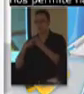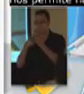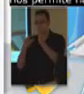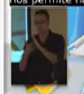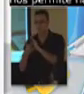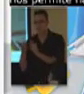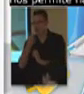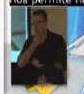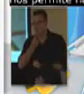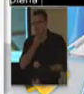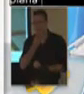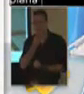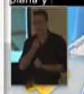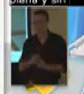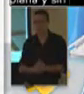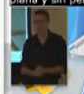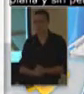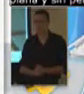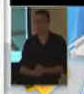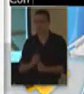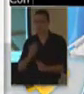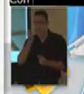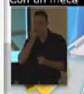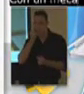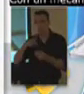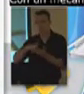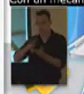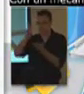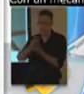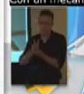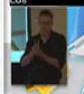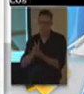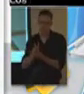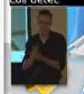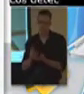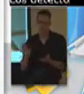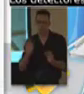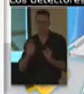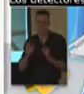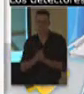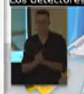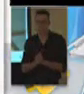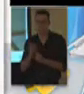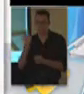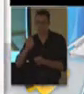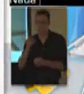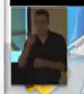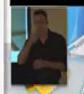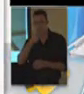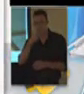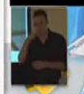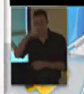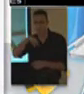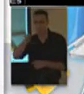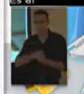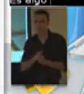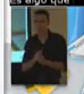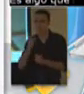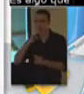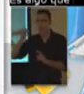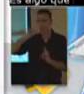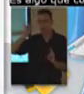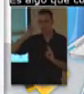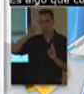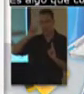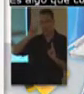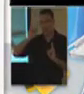floor, so that somebody can be fully independent, and it's very simple. These fall detectors, that's something I think you'll be familiar